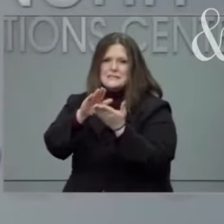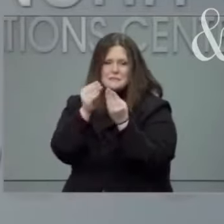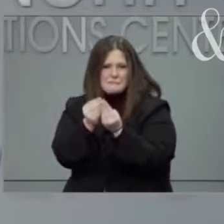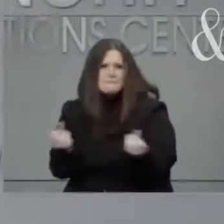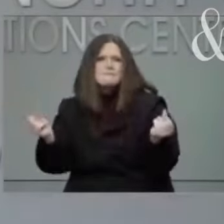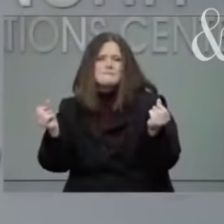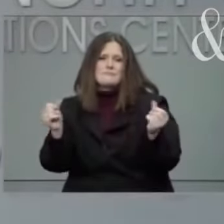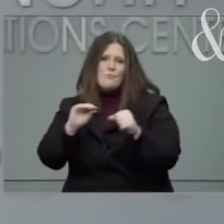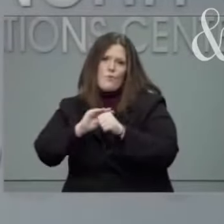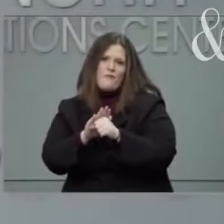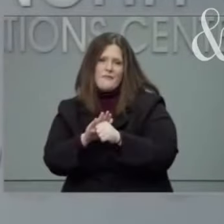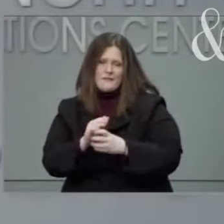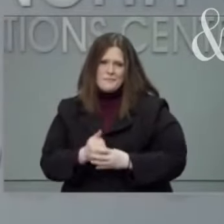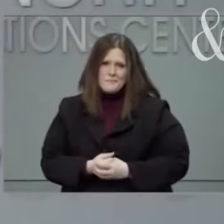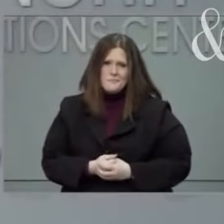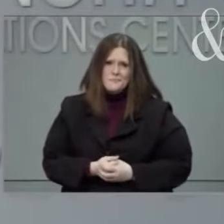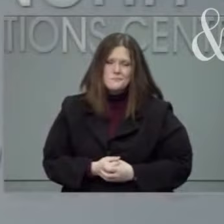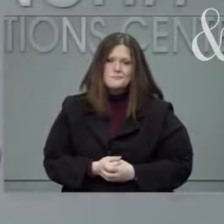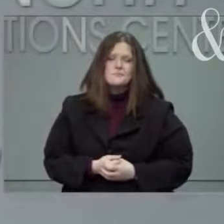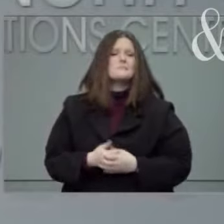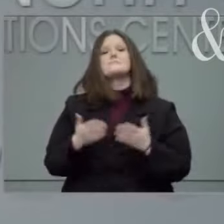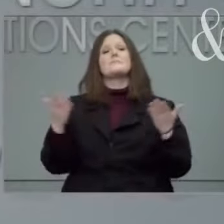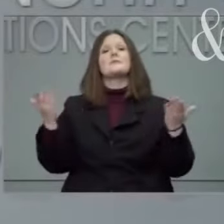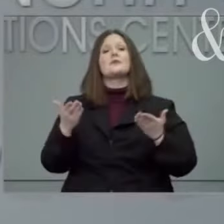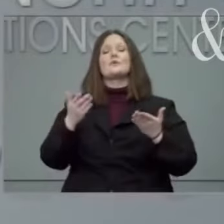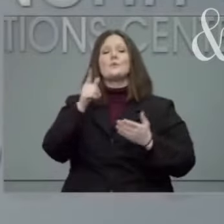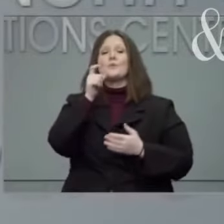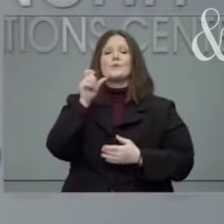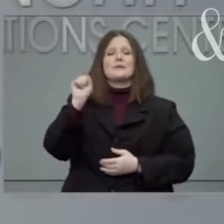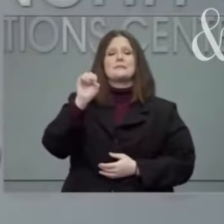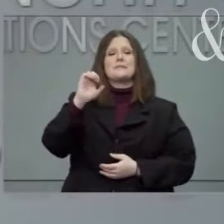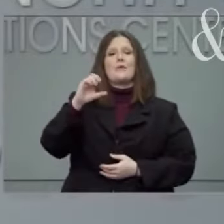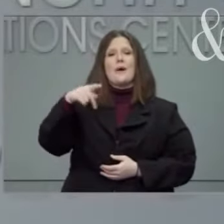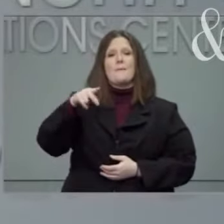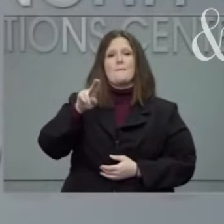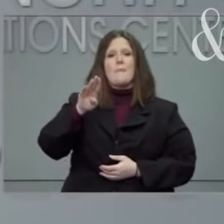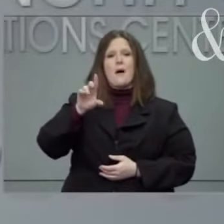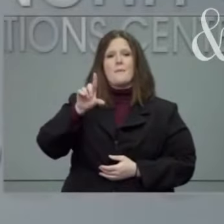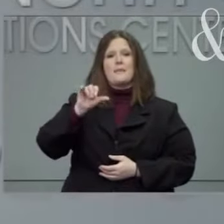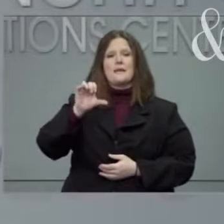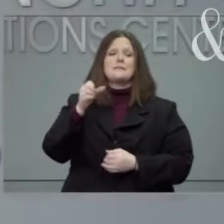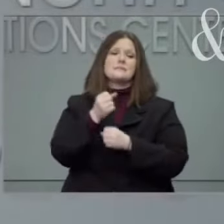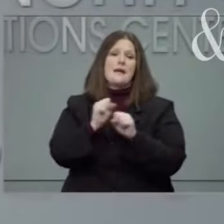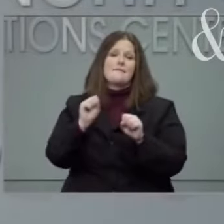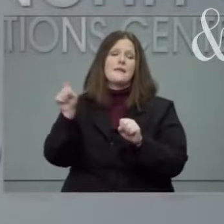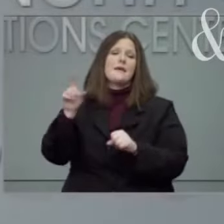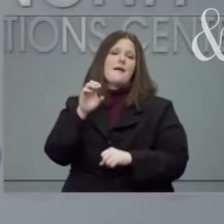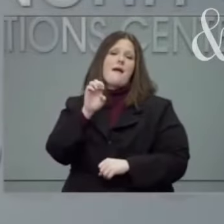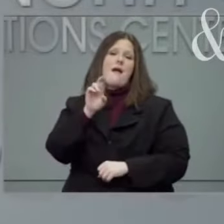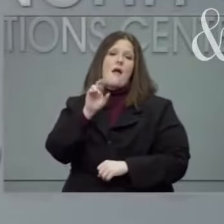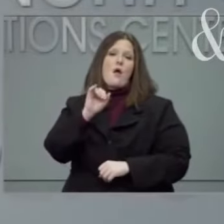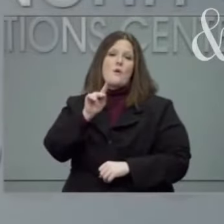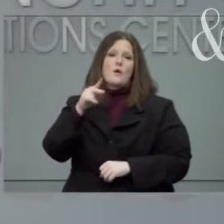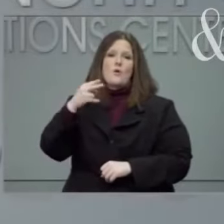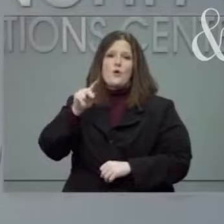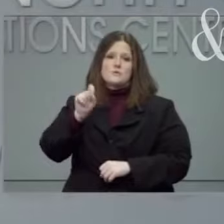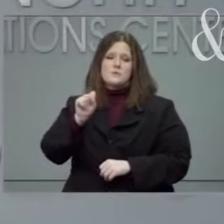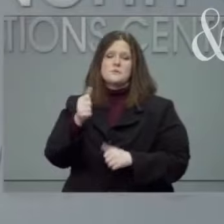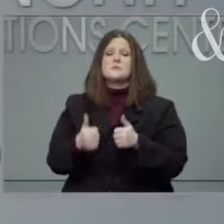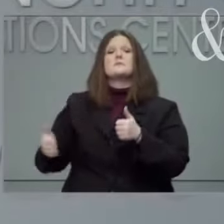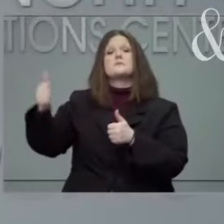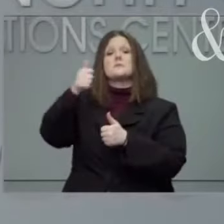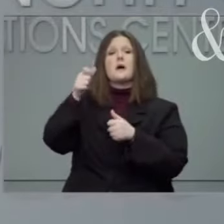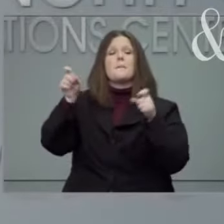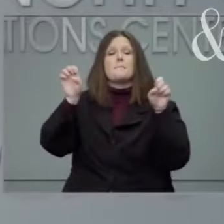pandemic. Also with me today is our Secretary of Public Safety, Eric Hooks, and our Director of Emergency